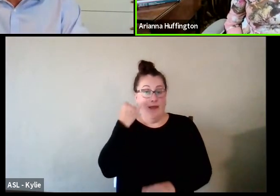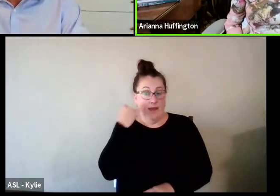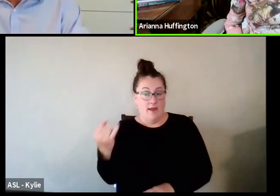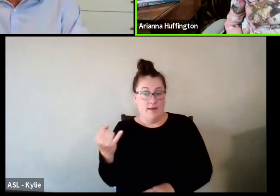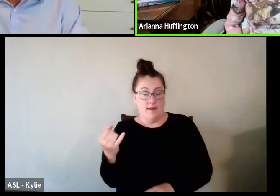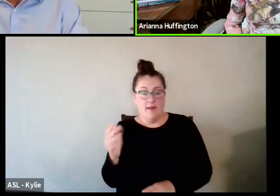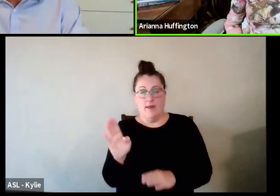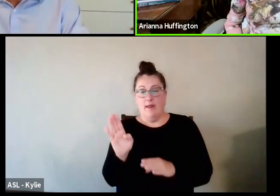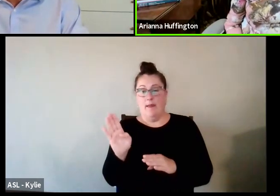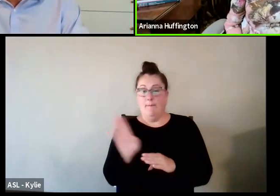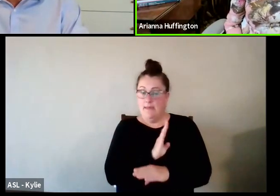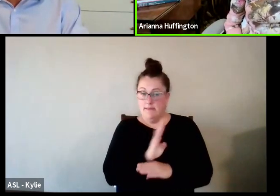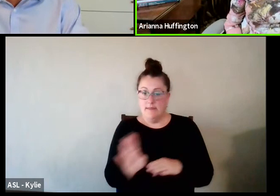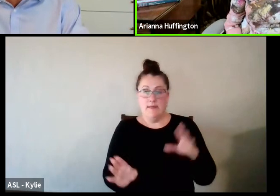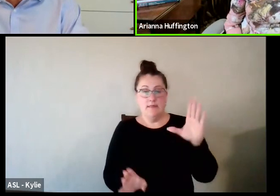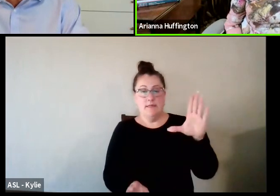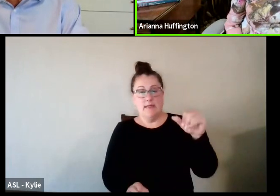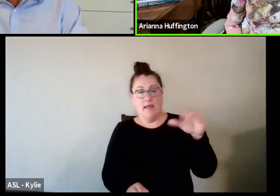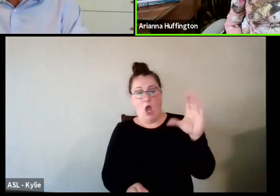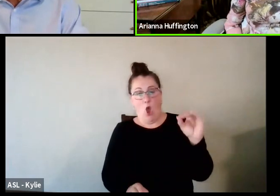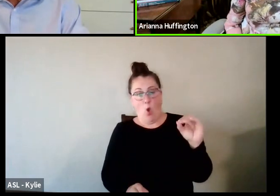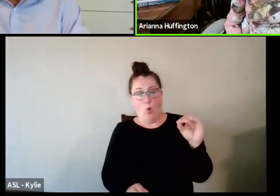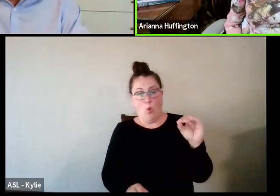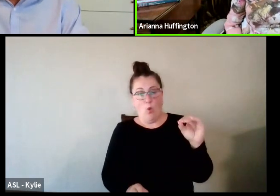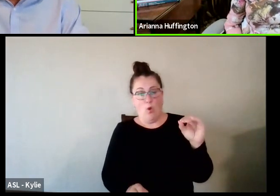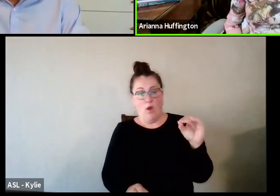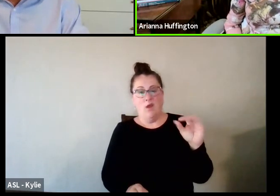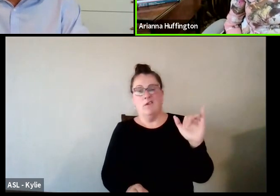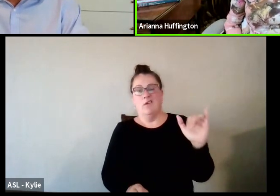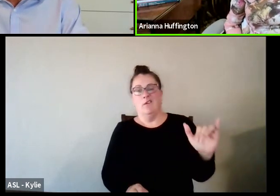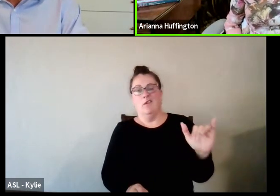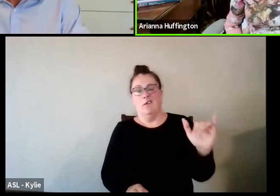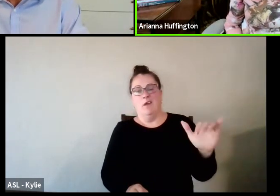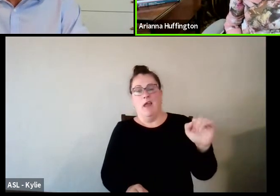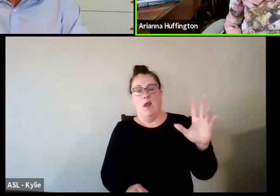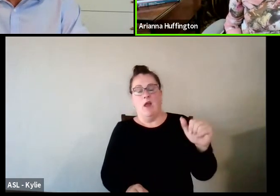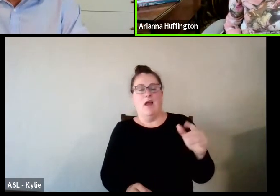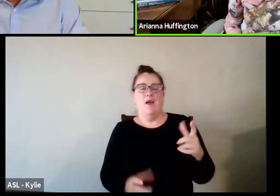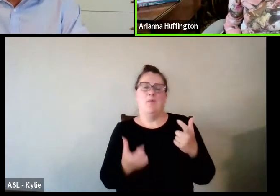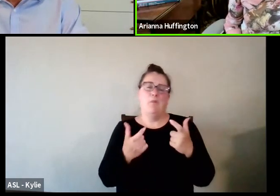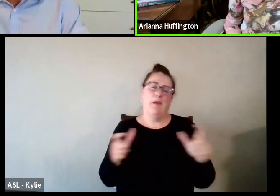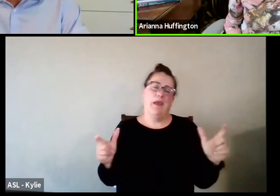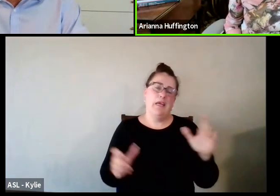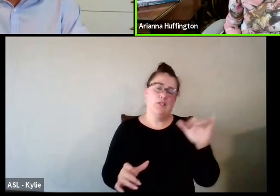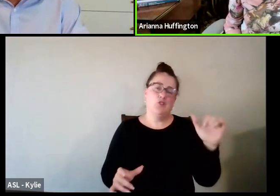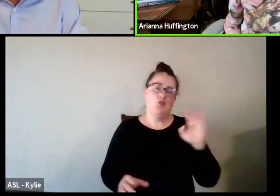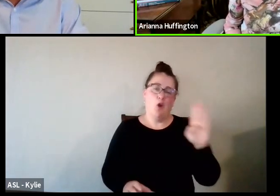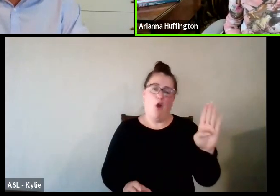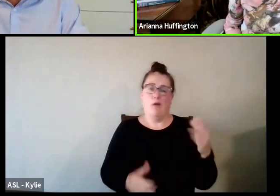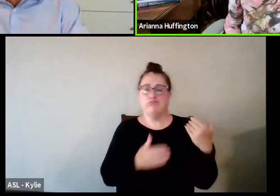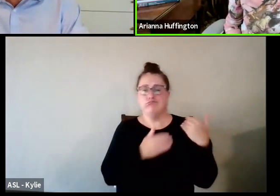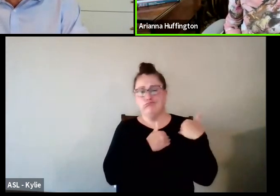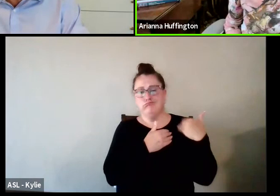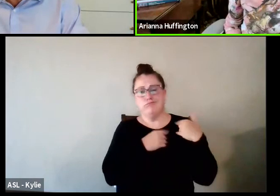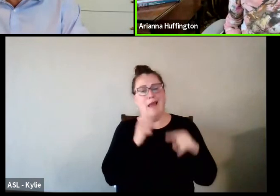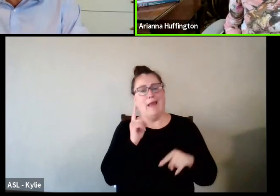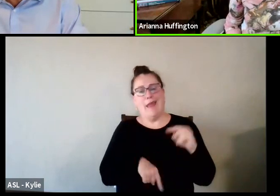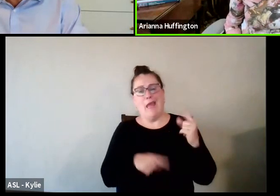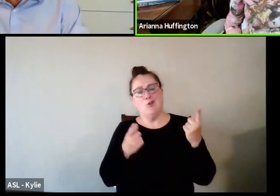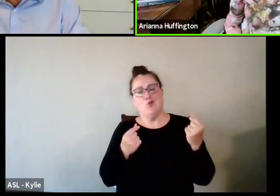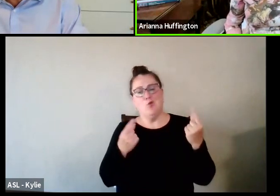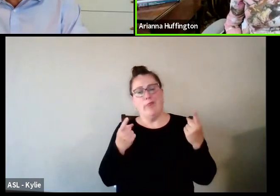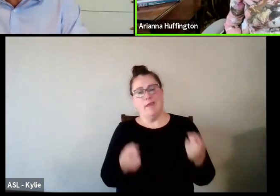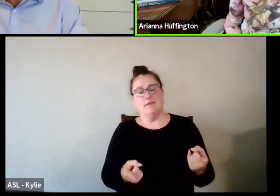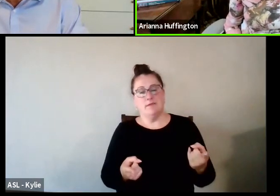busy CEOs, I may get, oh, you know, Arianna, I have such a big job. I can't really do these things,